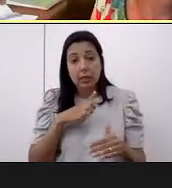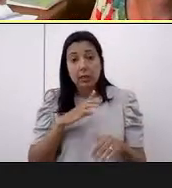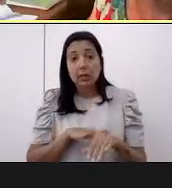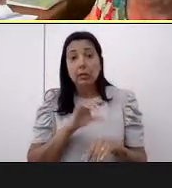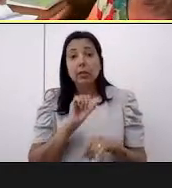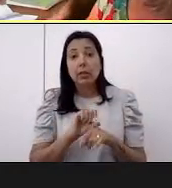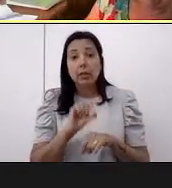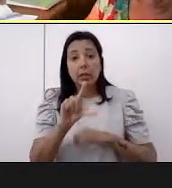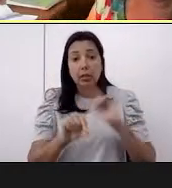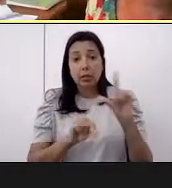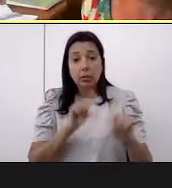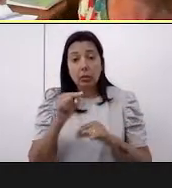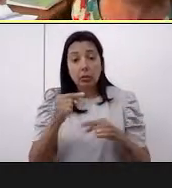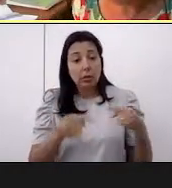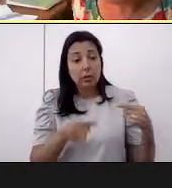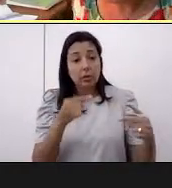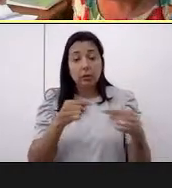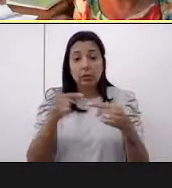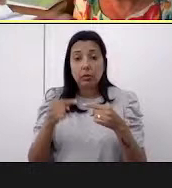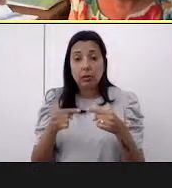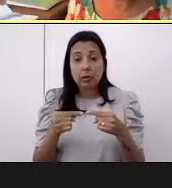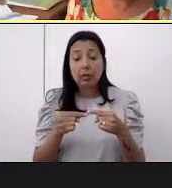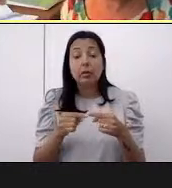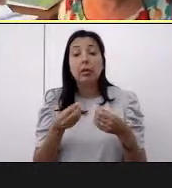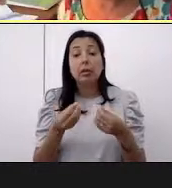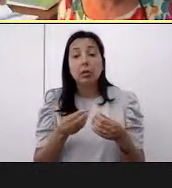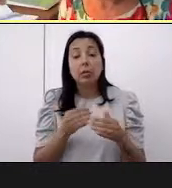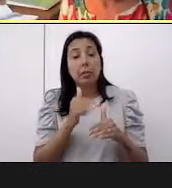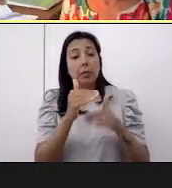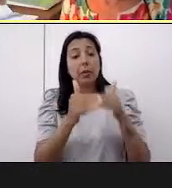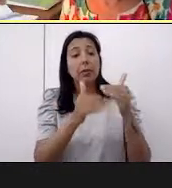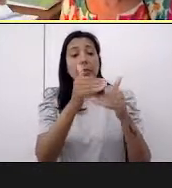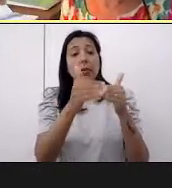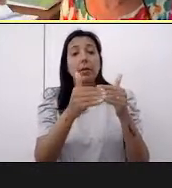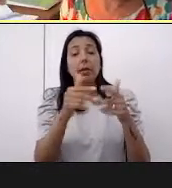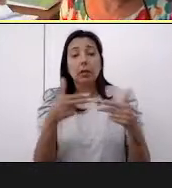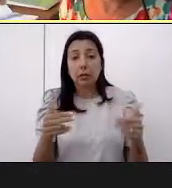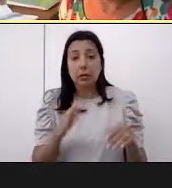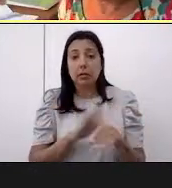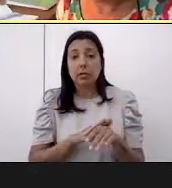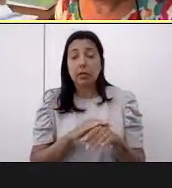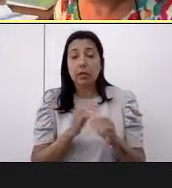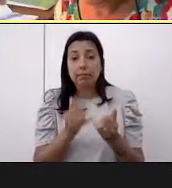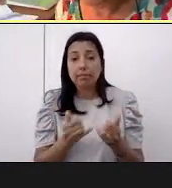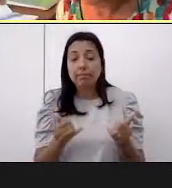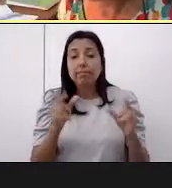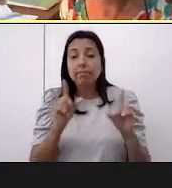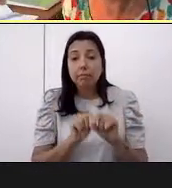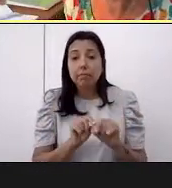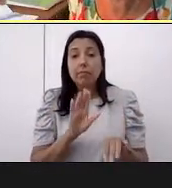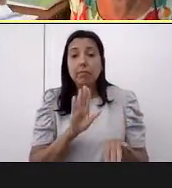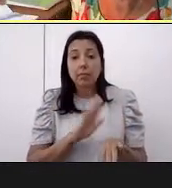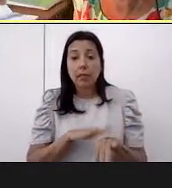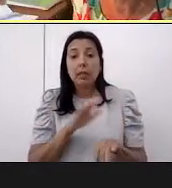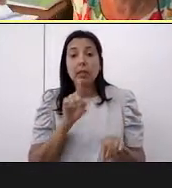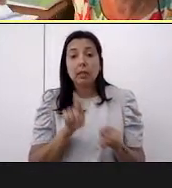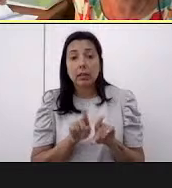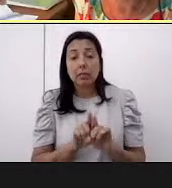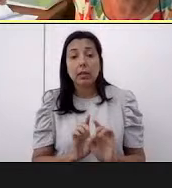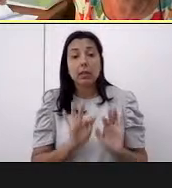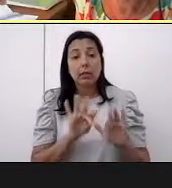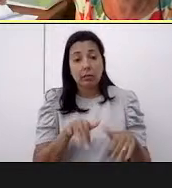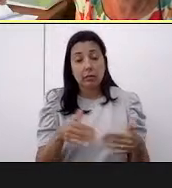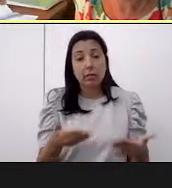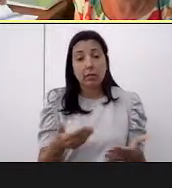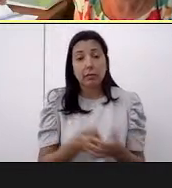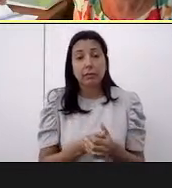and progressively a narrowing of the process. And at the end, the decision and